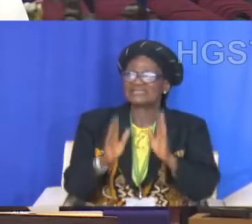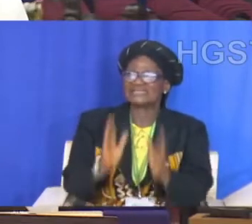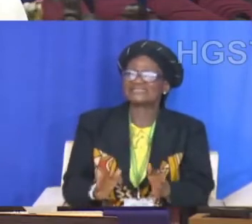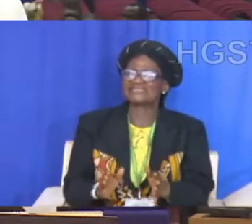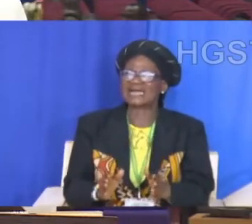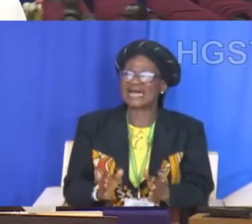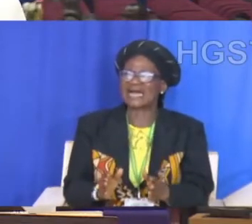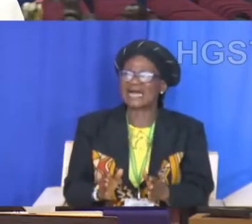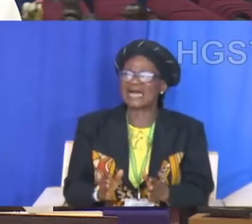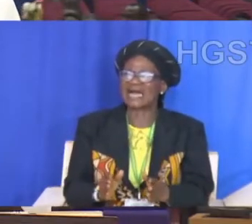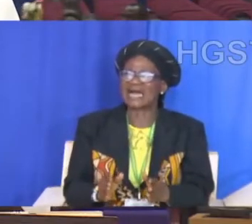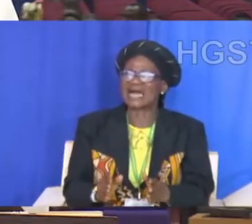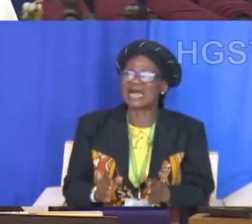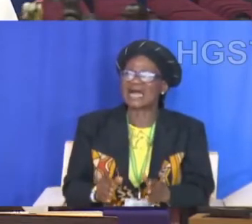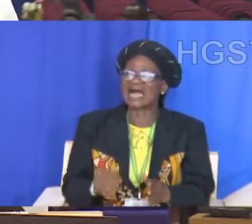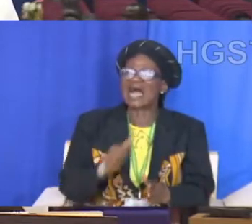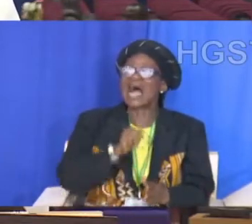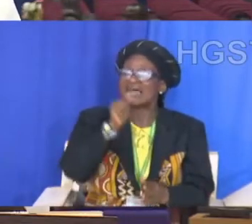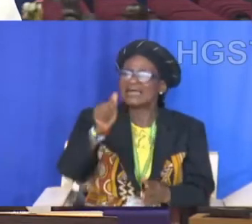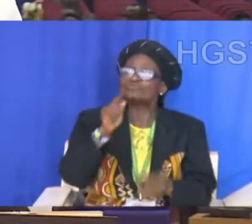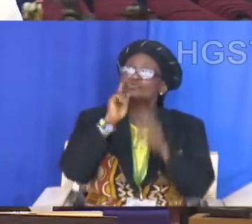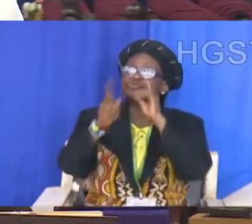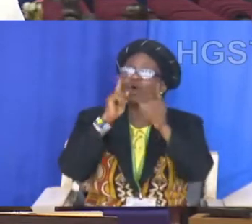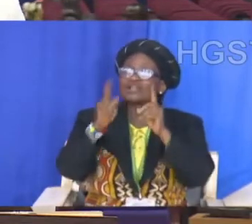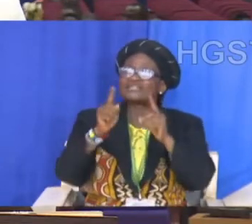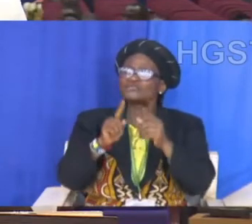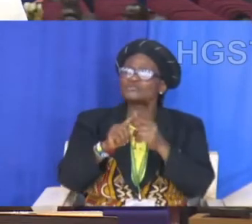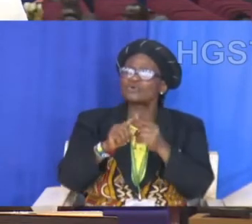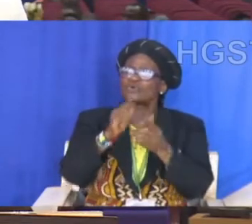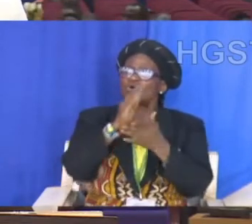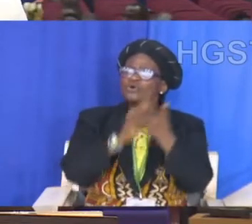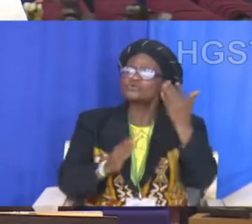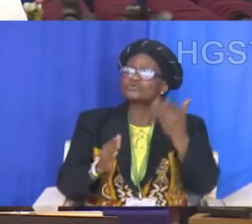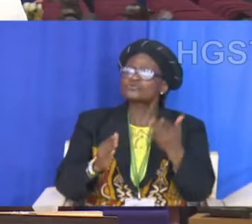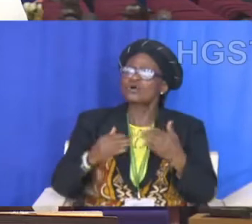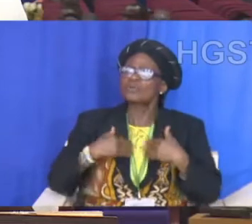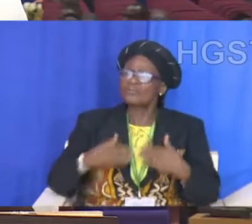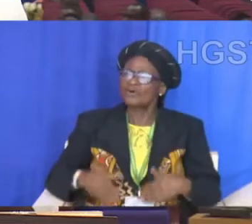Because I'm talking to someone who is a VVIP of God.